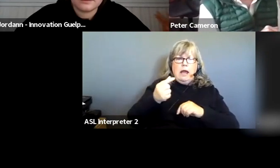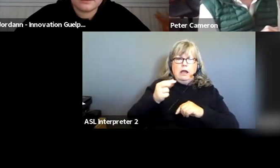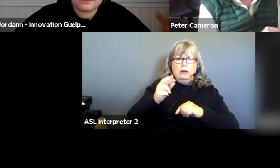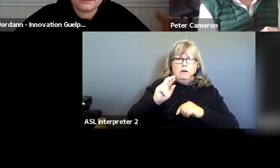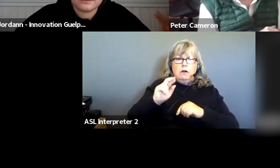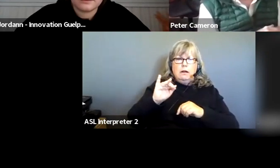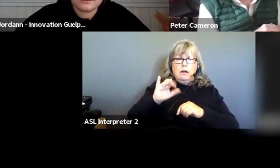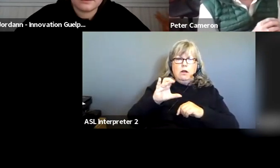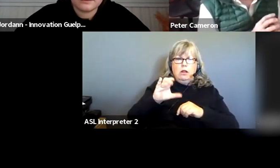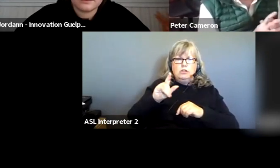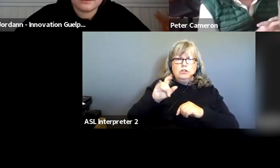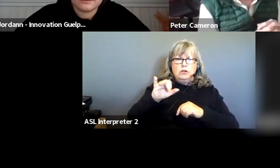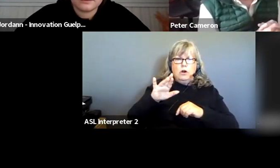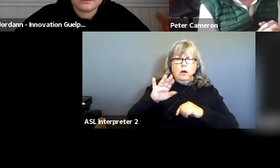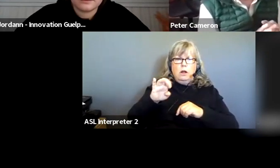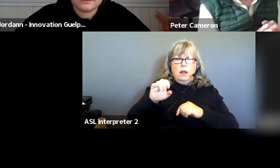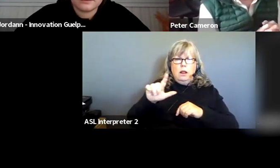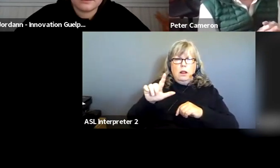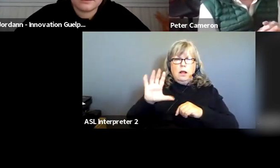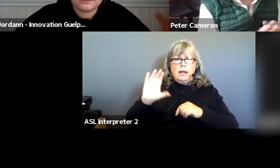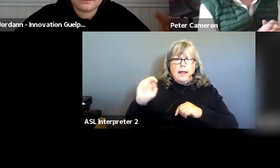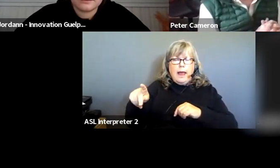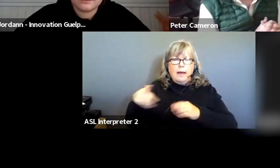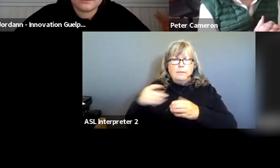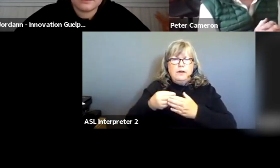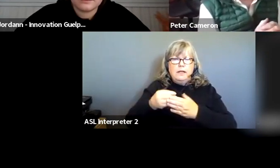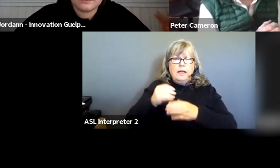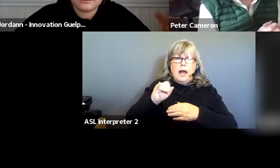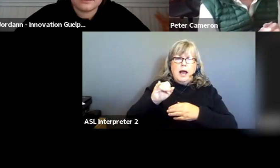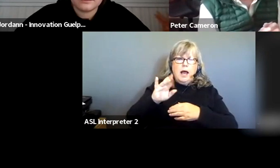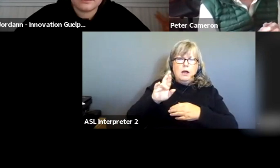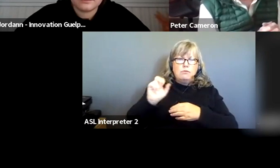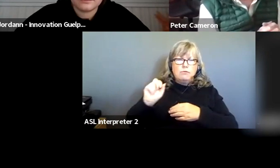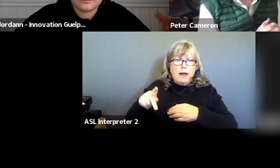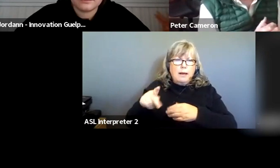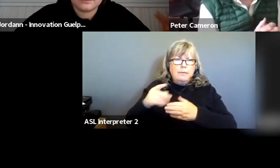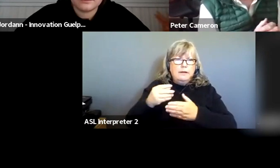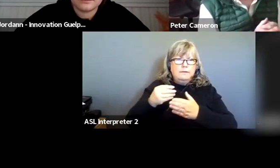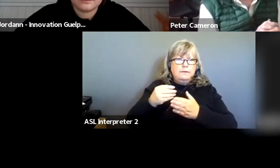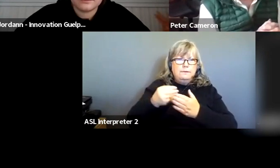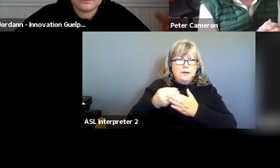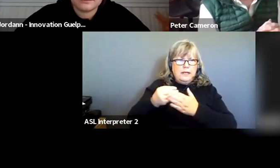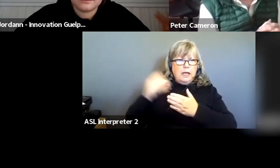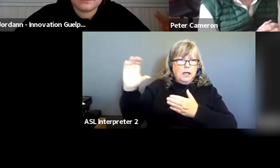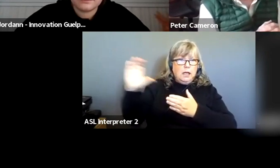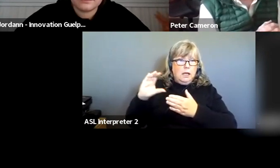the IRAP funding, things like that? Are you able to match those two funding